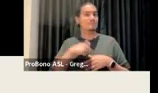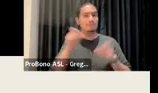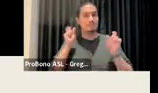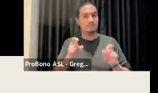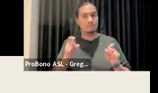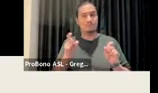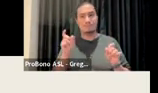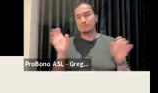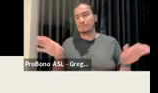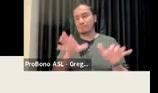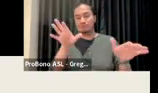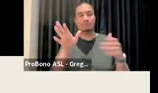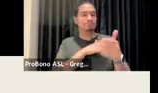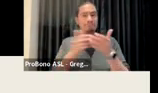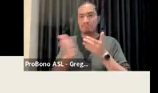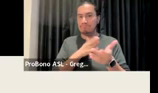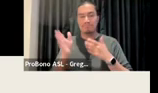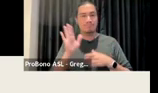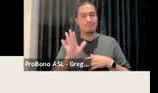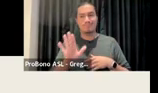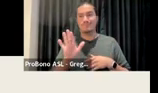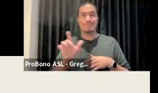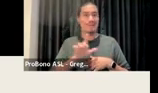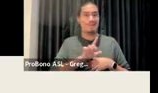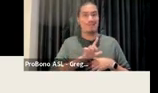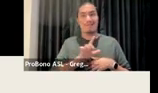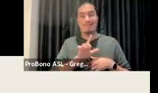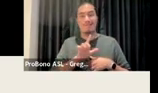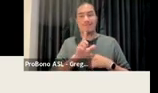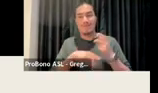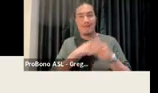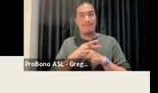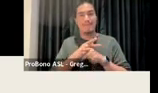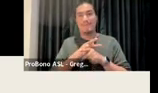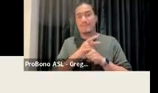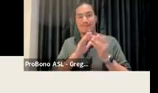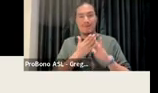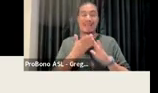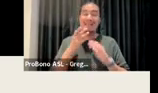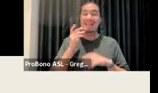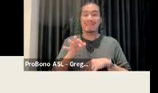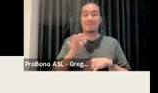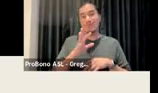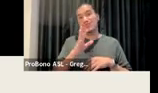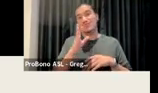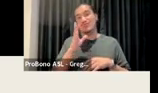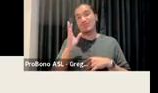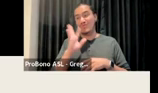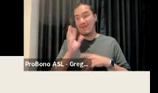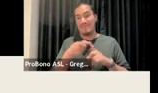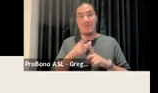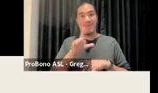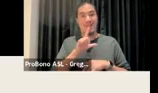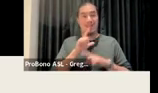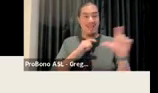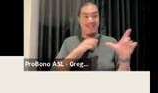us. Regardless of what, even if it's your left-handed community, what are you saying about the left-handed community that a right-handed person is going to go home and say?